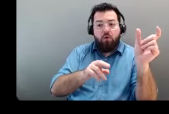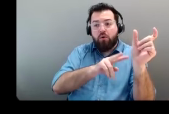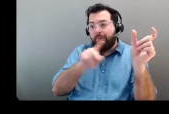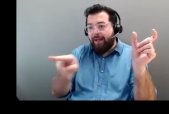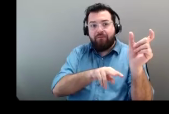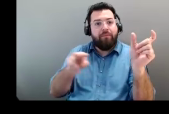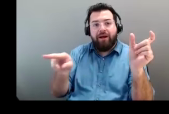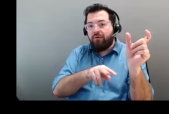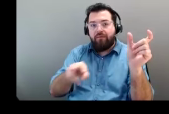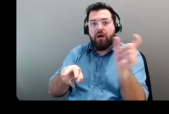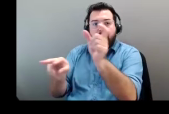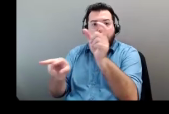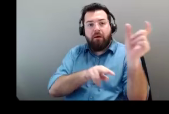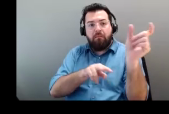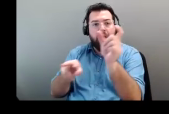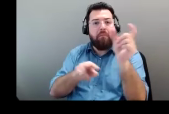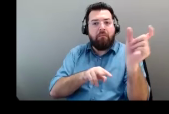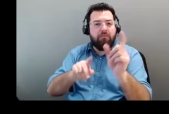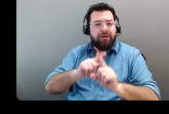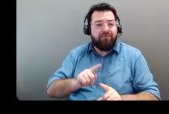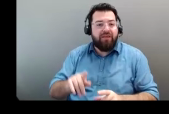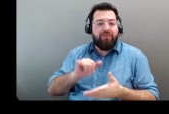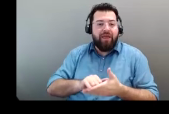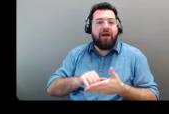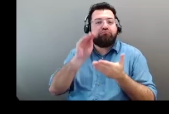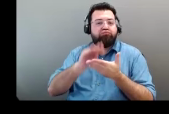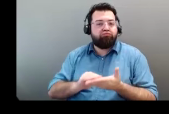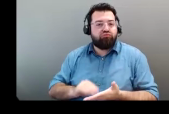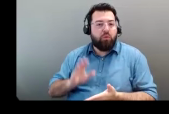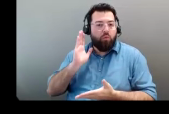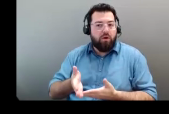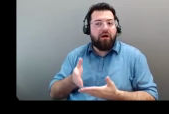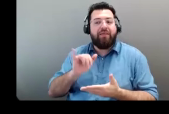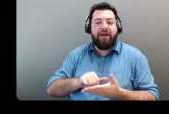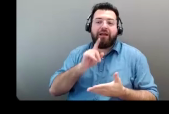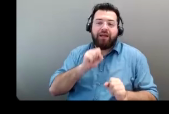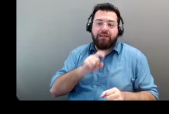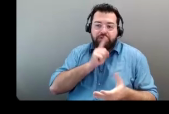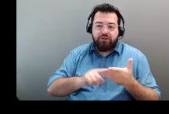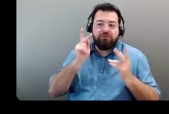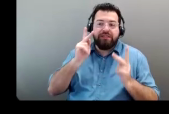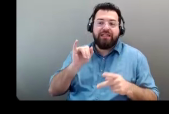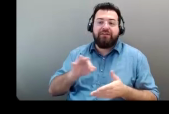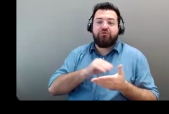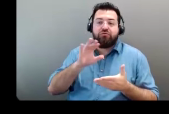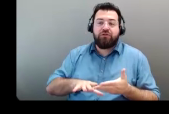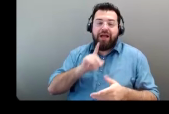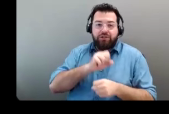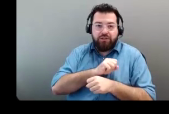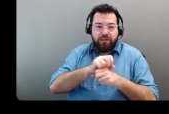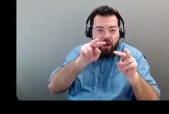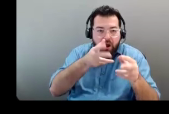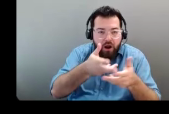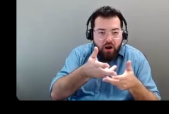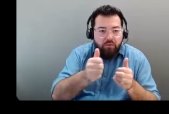mark that. And those are ways to check if our students are engaged with the quiz or if they're going to outside resources